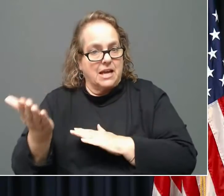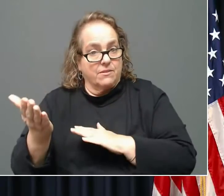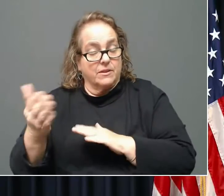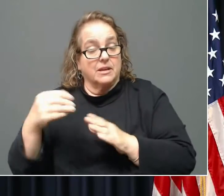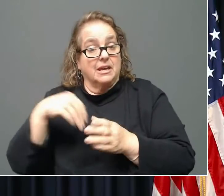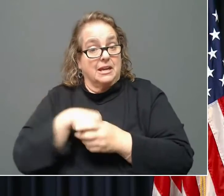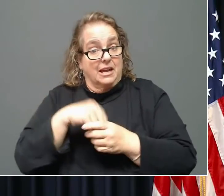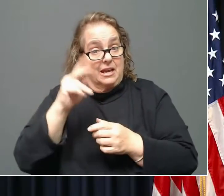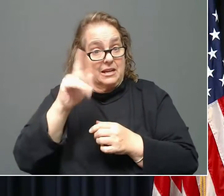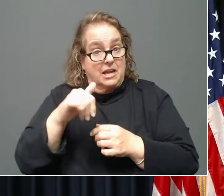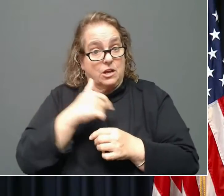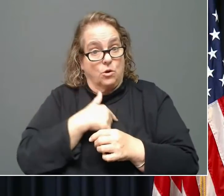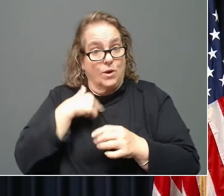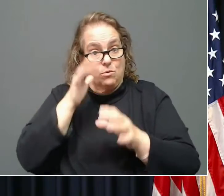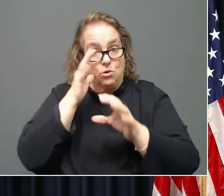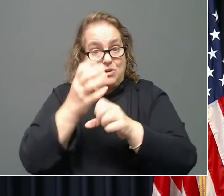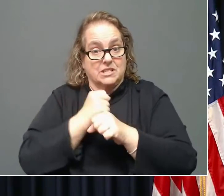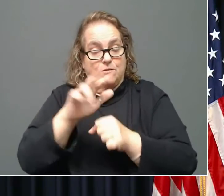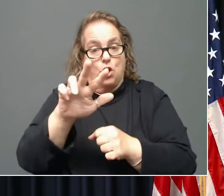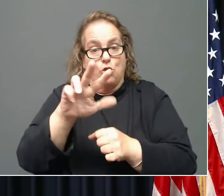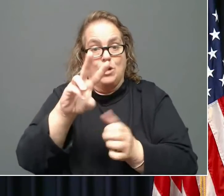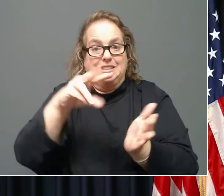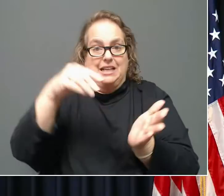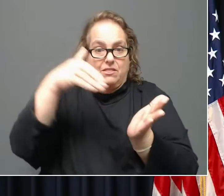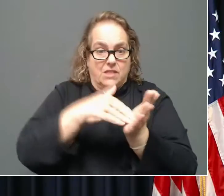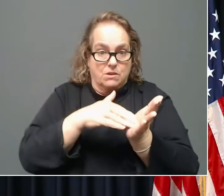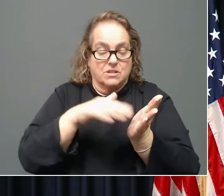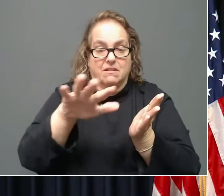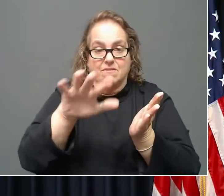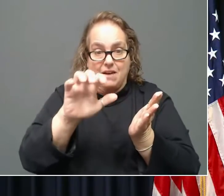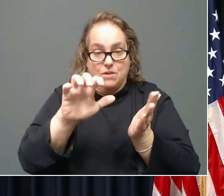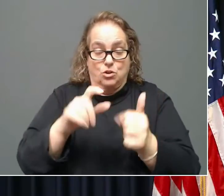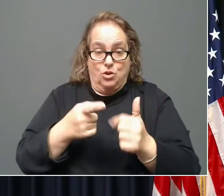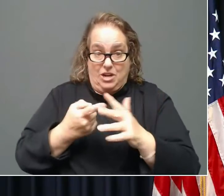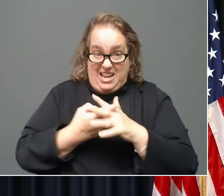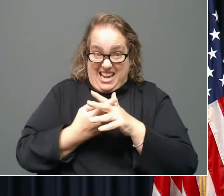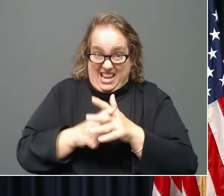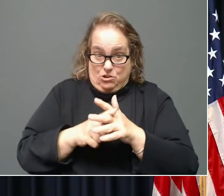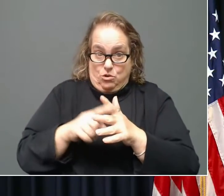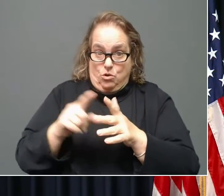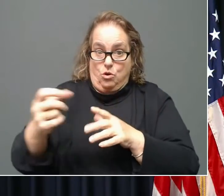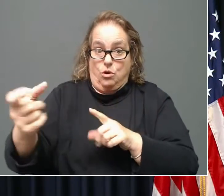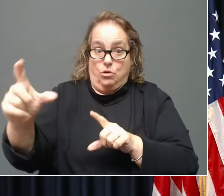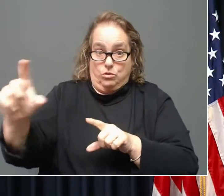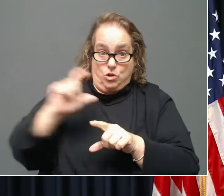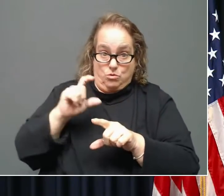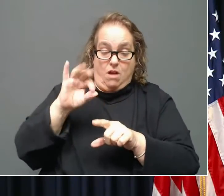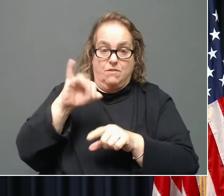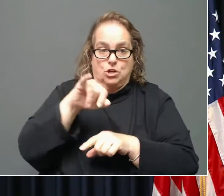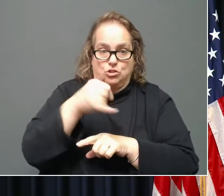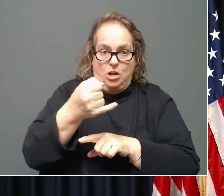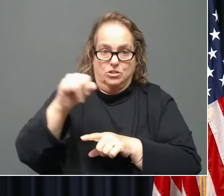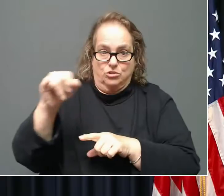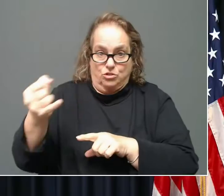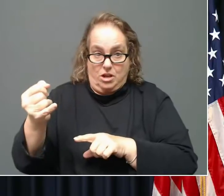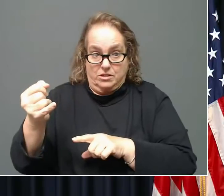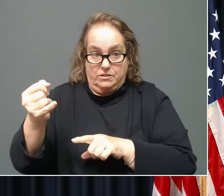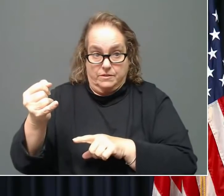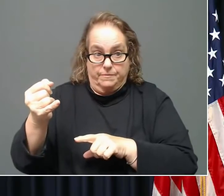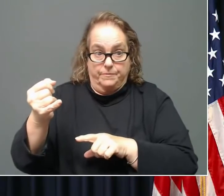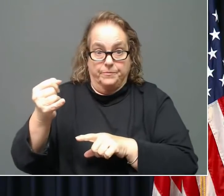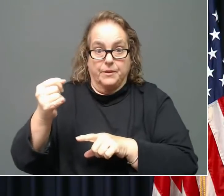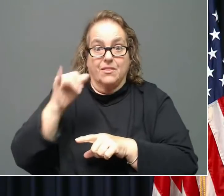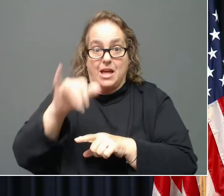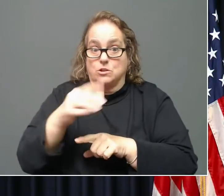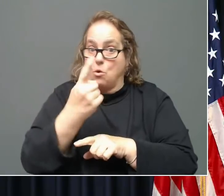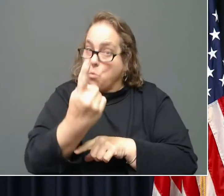will receive 36,500 initial doses of Johnson & Johnson. Remember, this is a 1-dose vaccine.